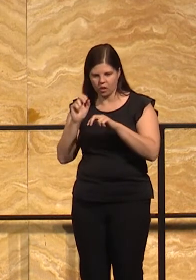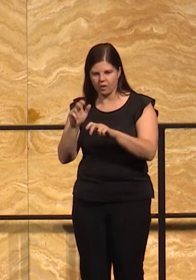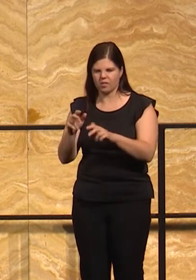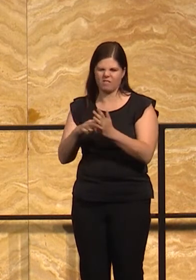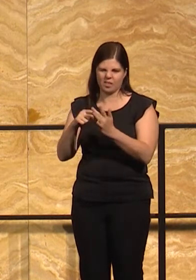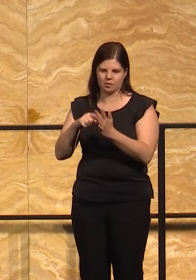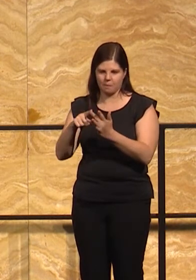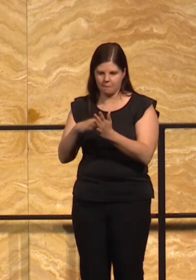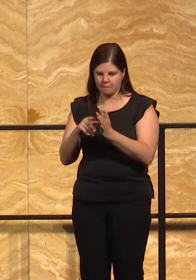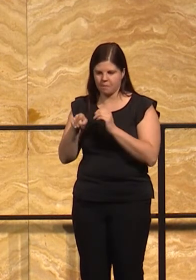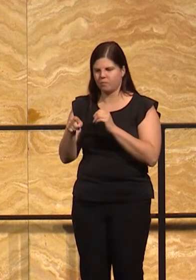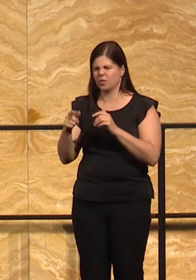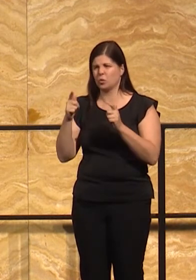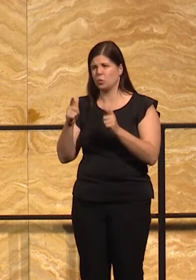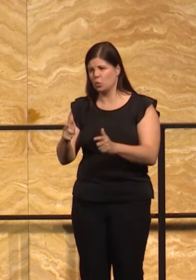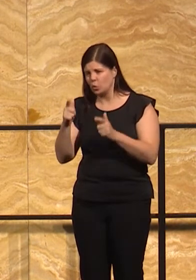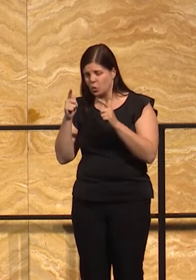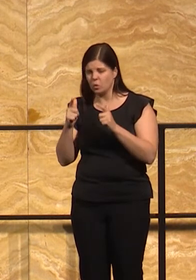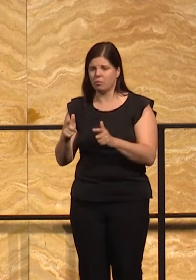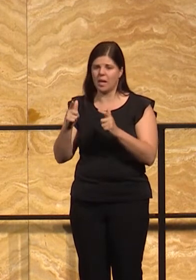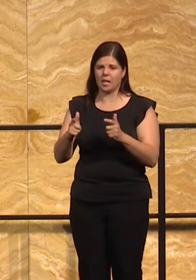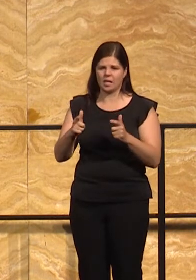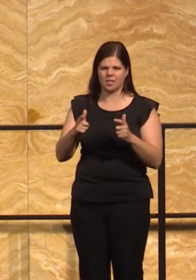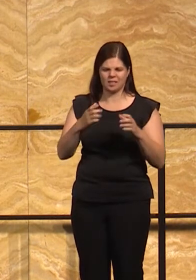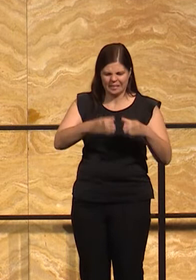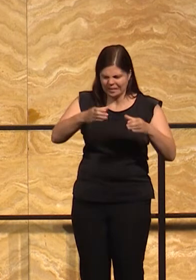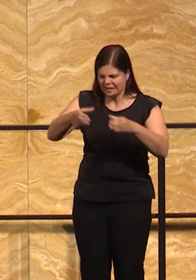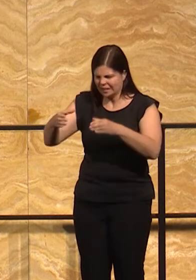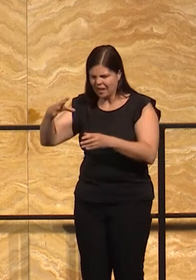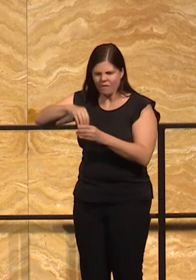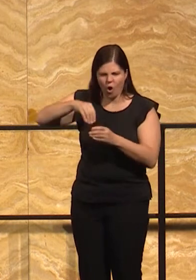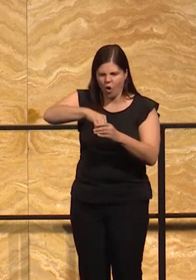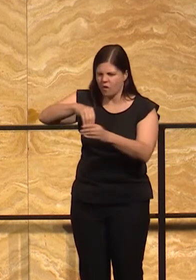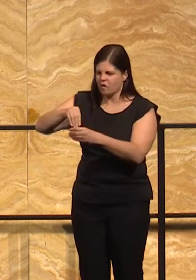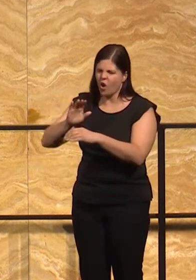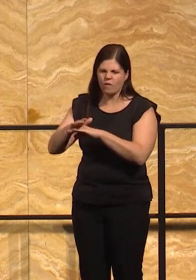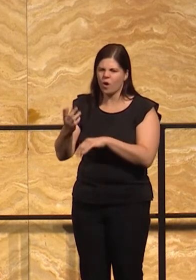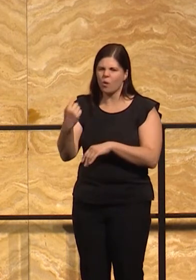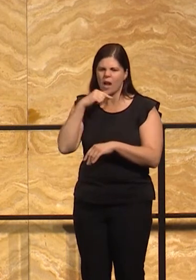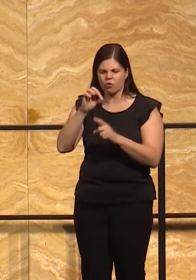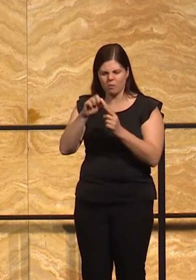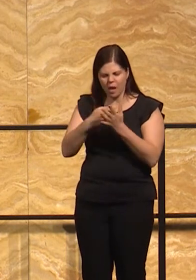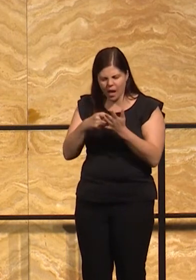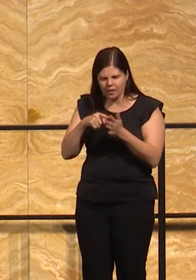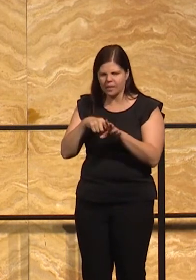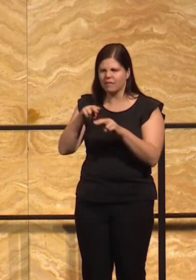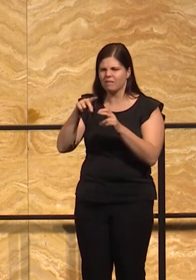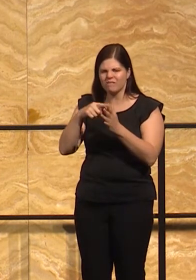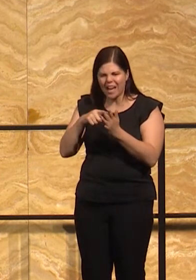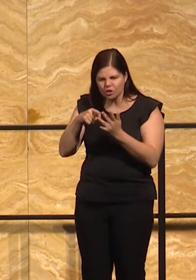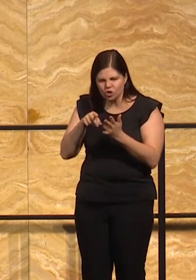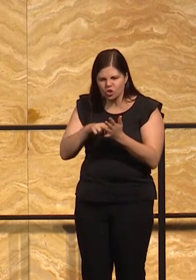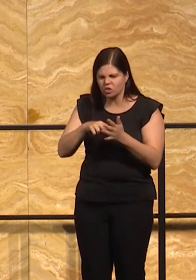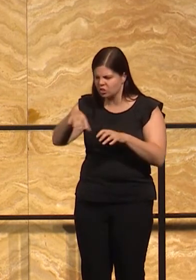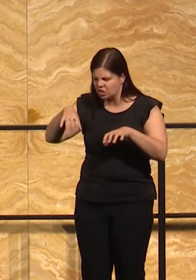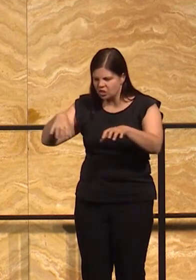There are too many parties involved, more than 100 factions within Syria,